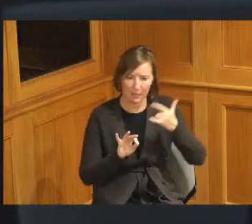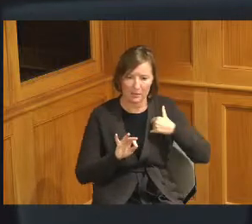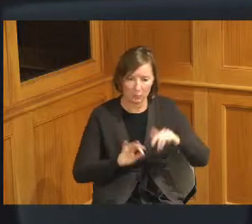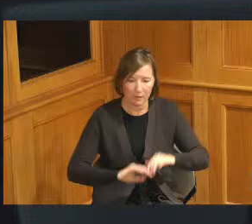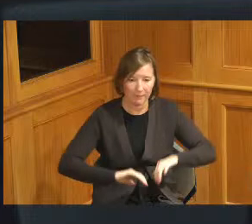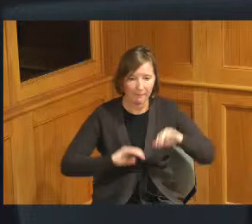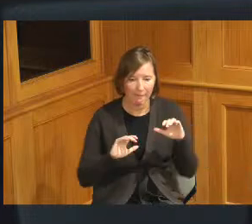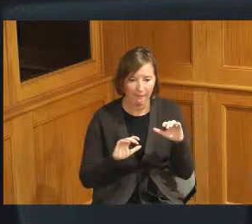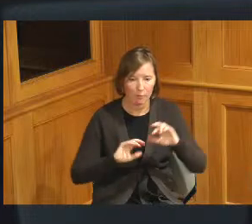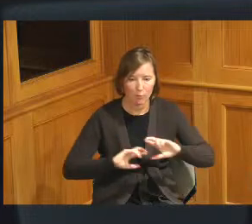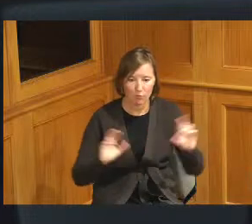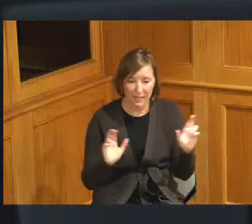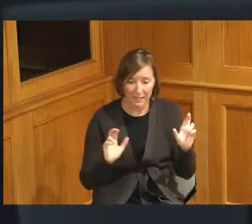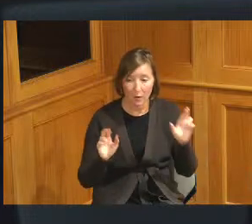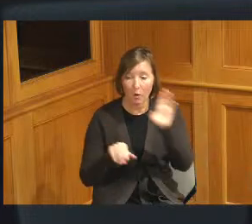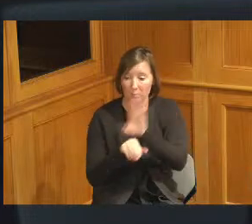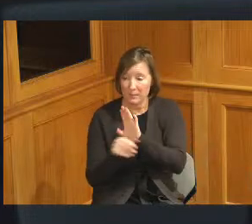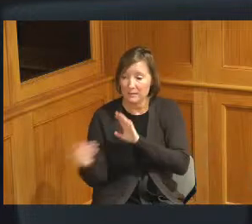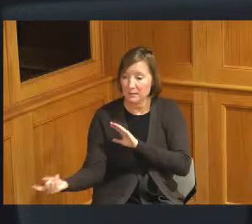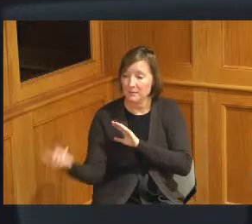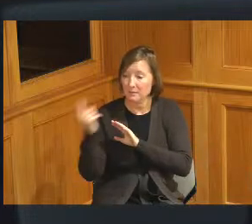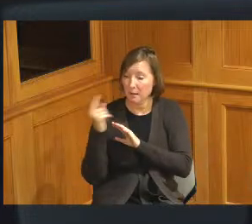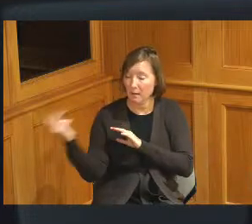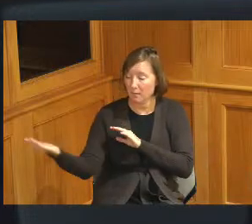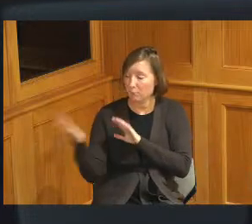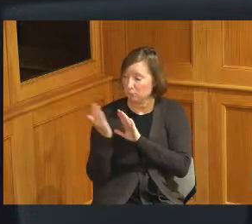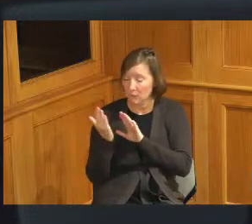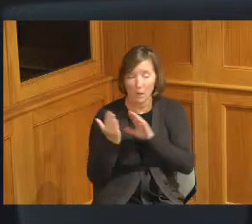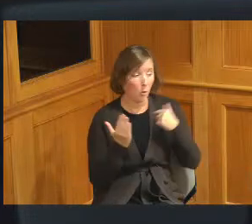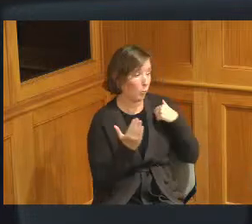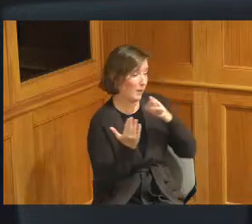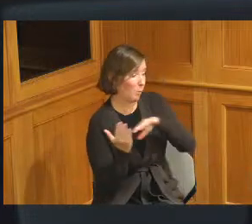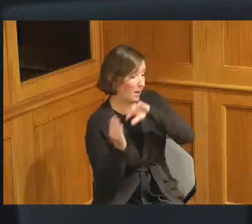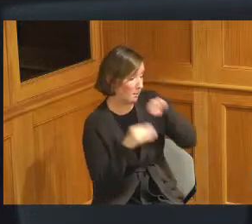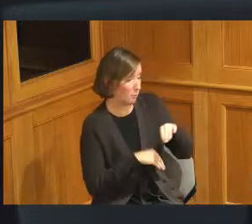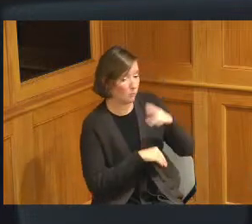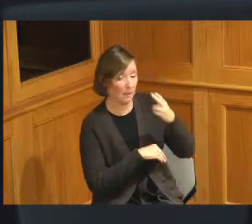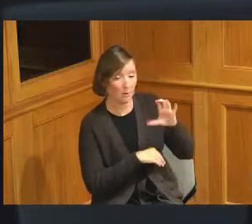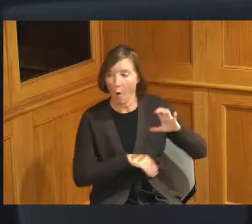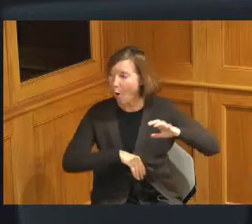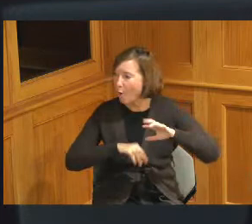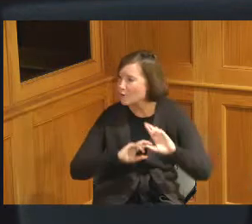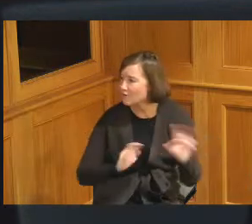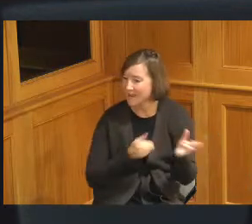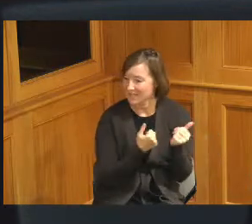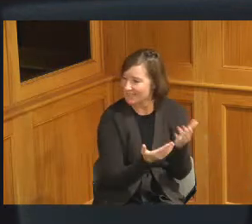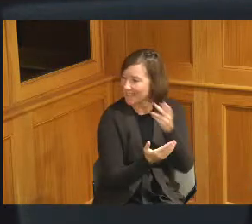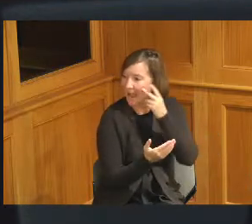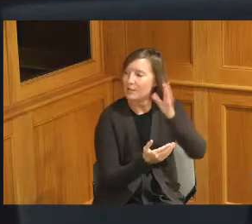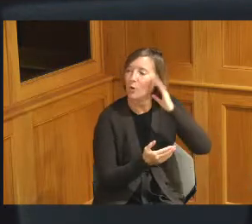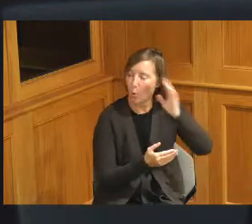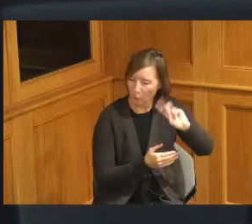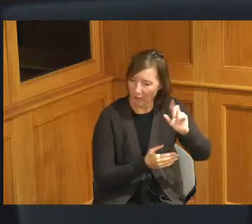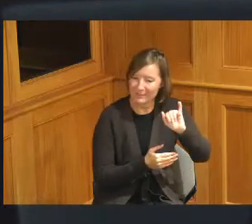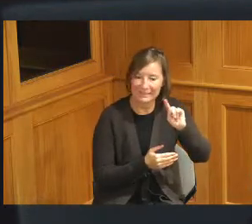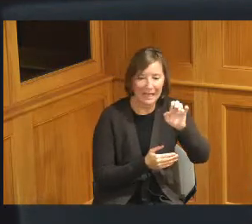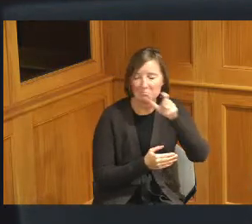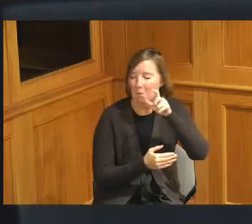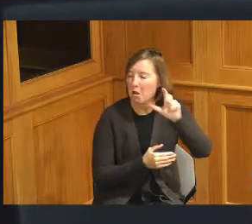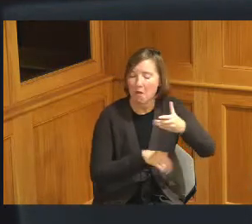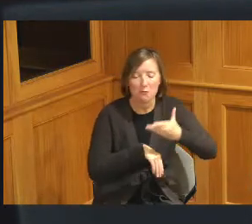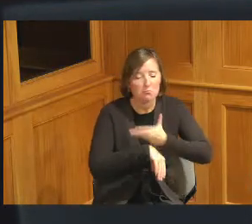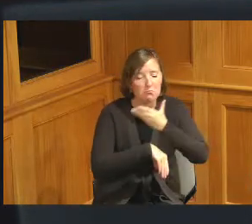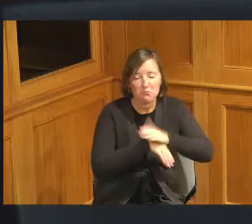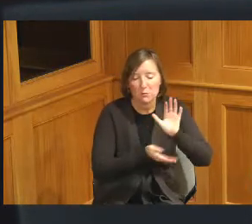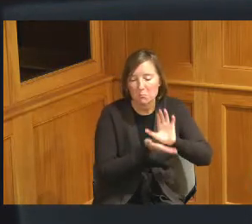ready. When a business comes and says, I'd like to move to Hamilton County, we say, oh, we've got a site ready for you, and no remediation necessary, it's ready to go.